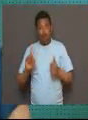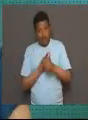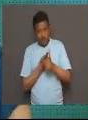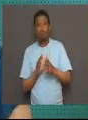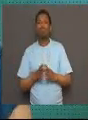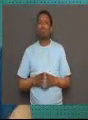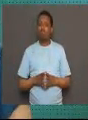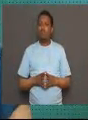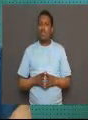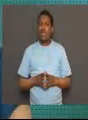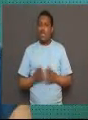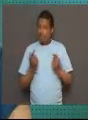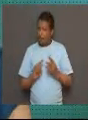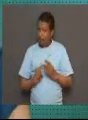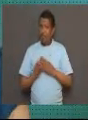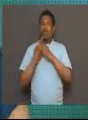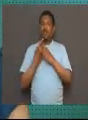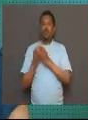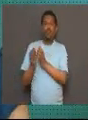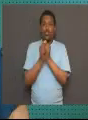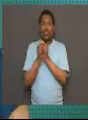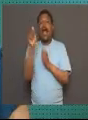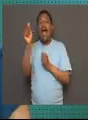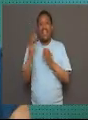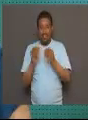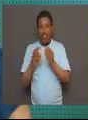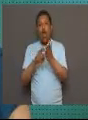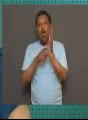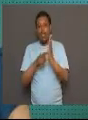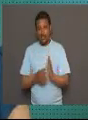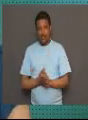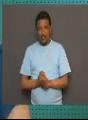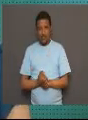First, let us begin with an activity question.